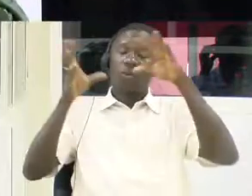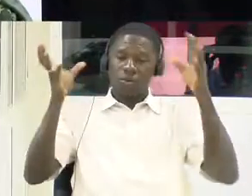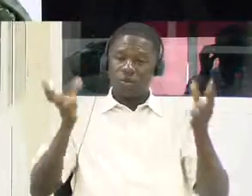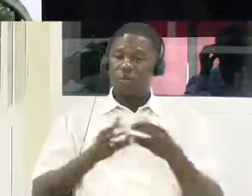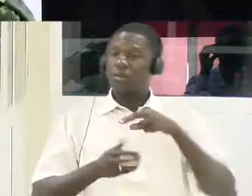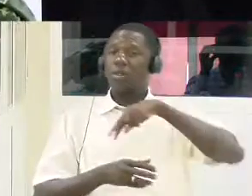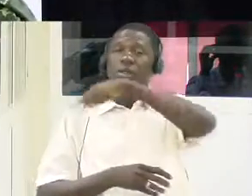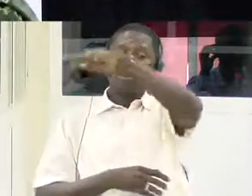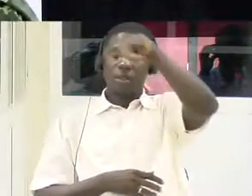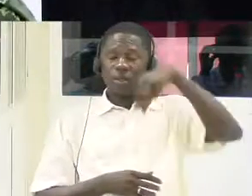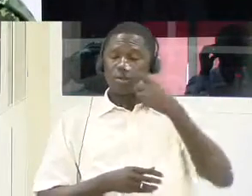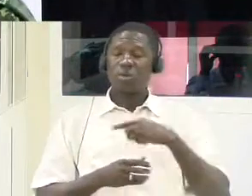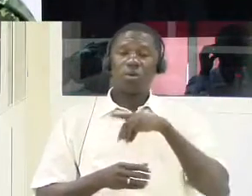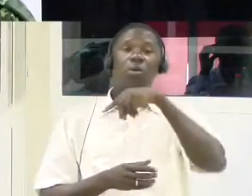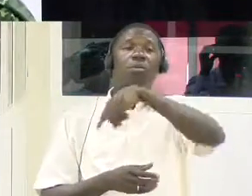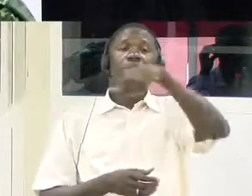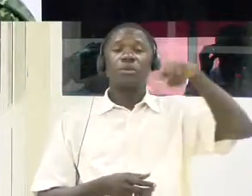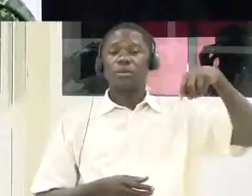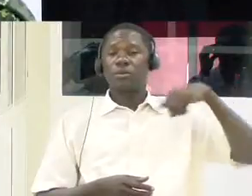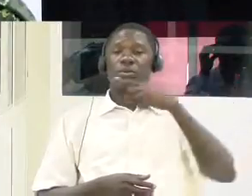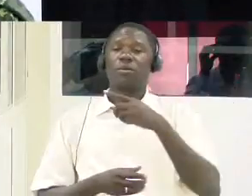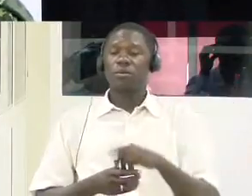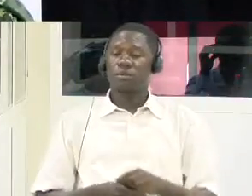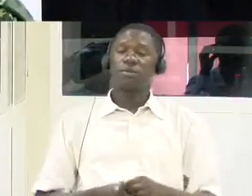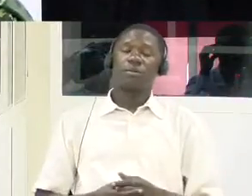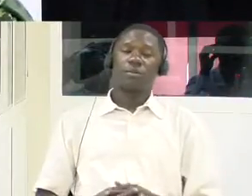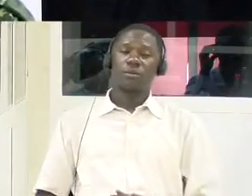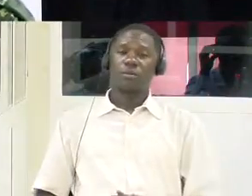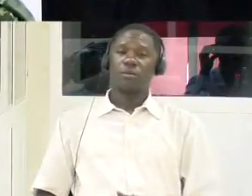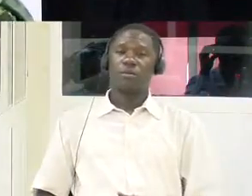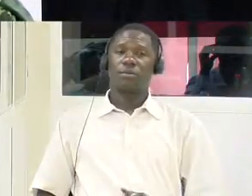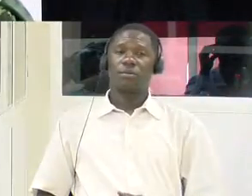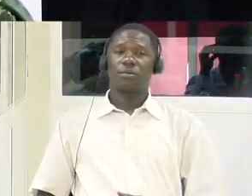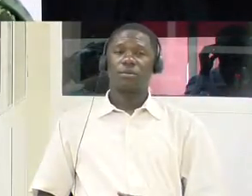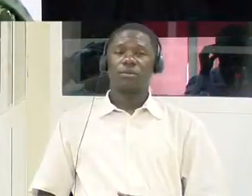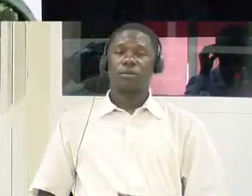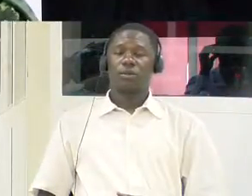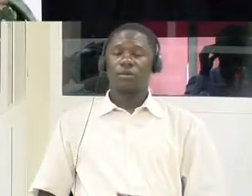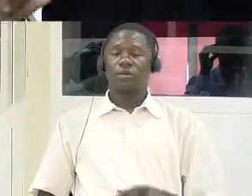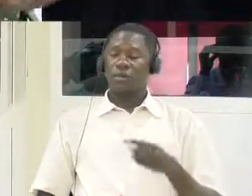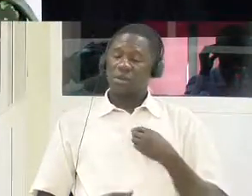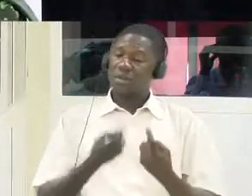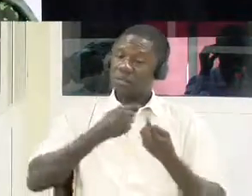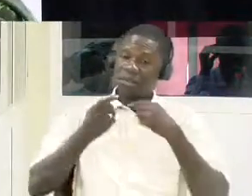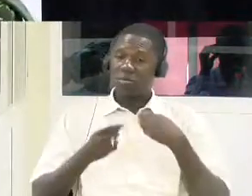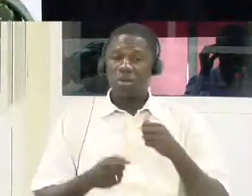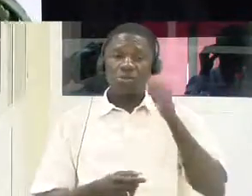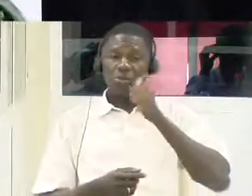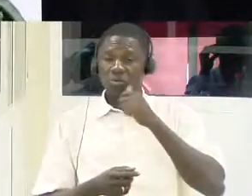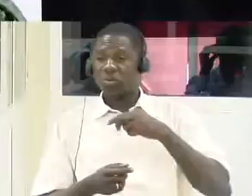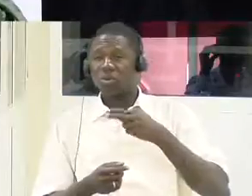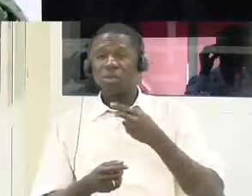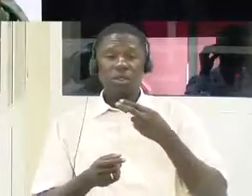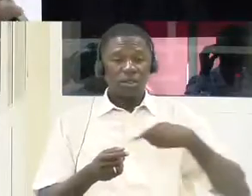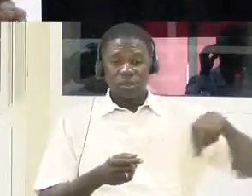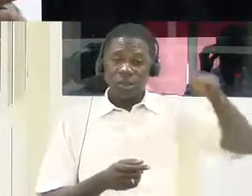around all our positions, all our deployments. So again, I used to go this way and then come